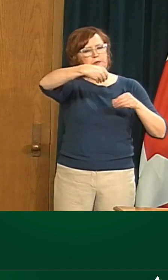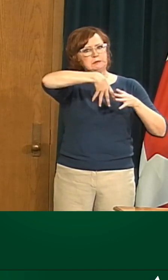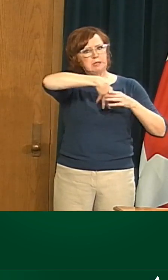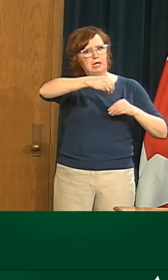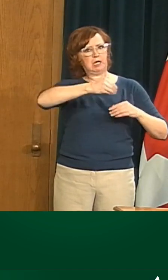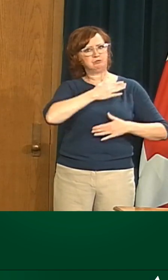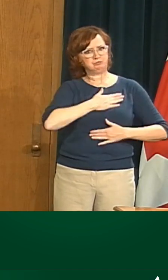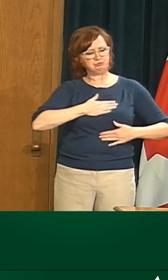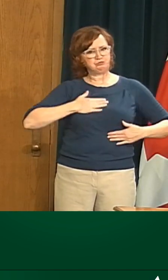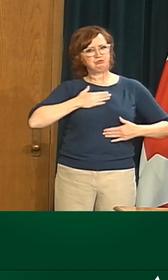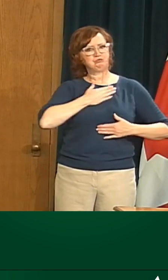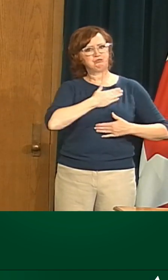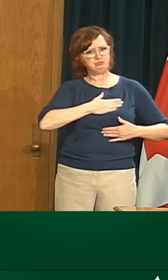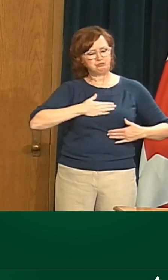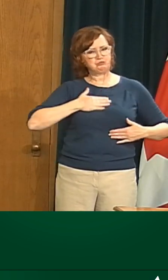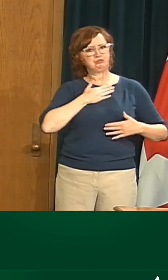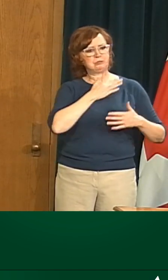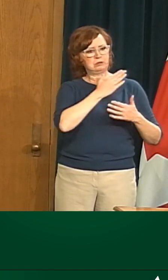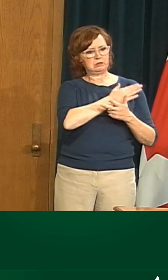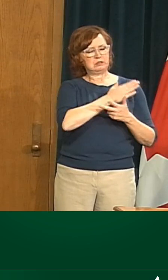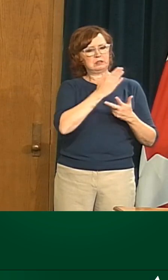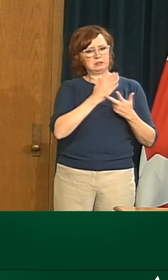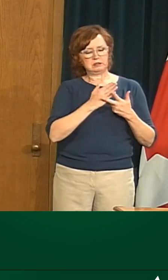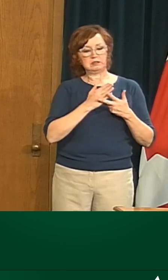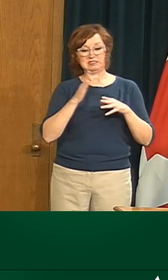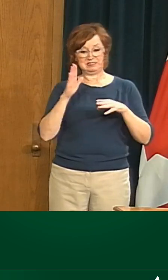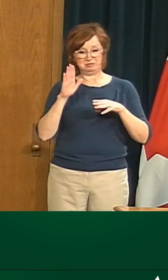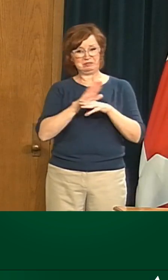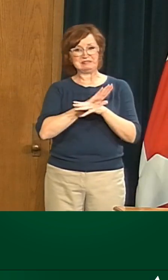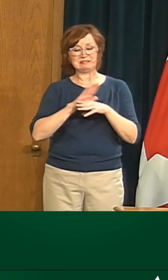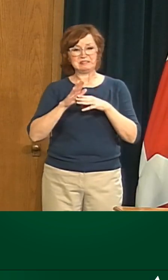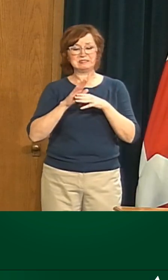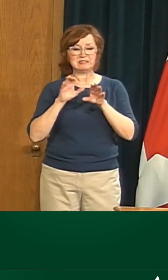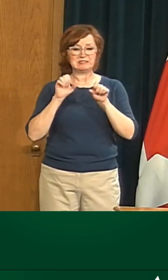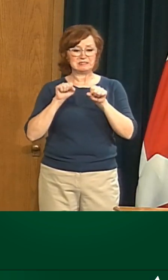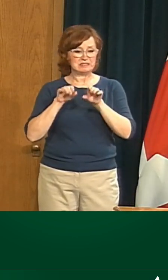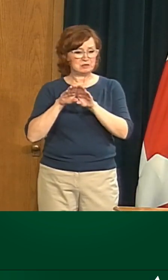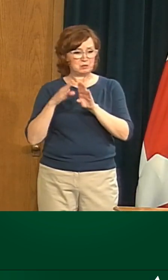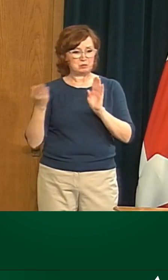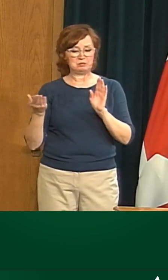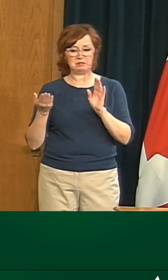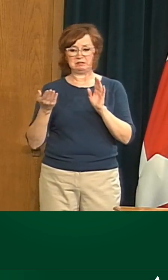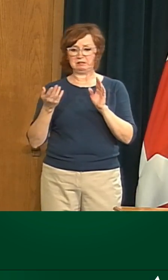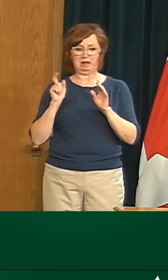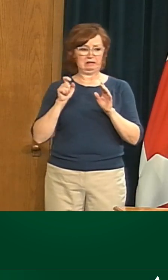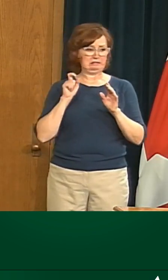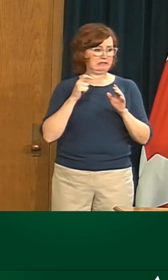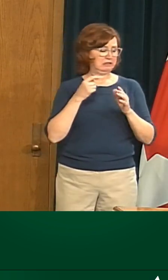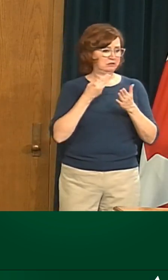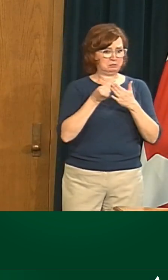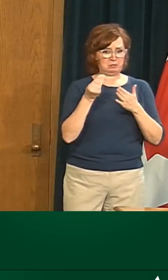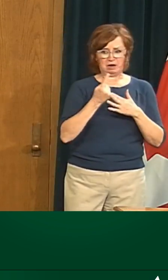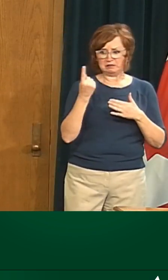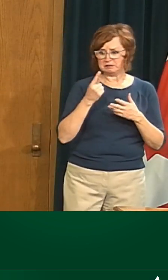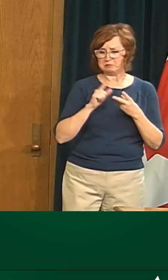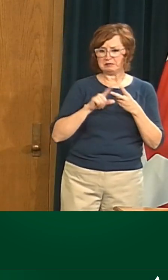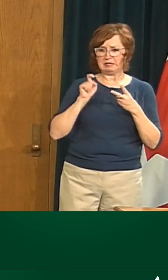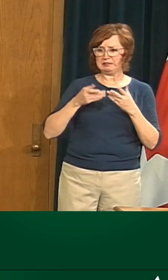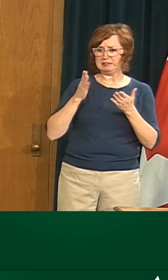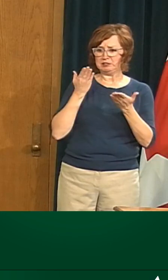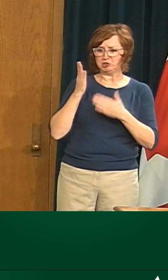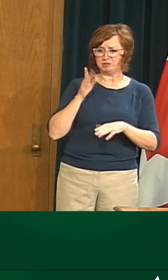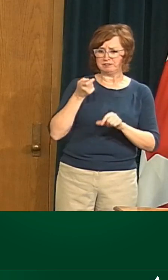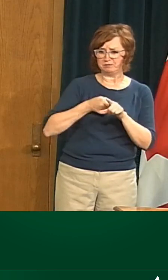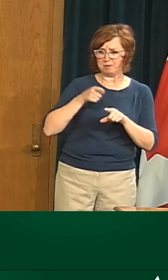Businesses can continue and people can get services they need, which may be healthcare, not just limited to urgent healthcare, but